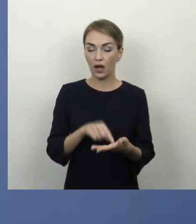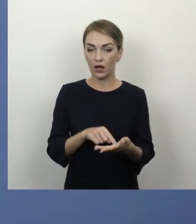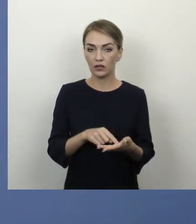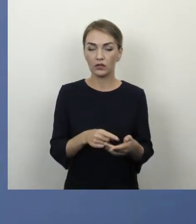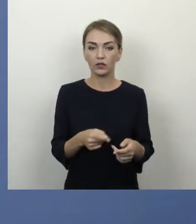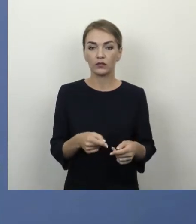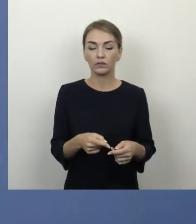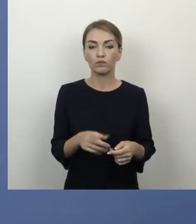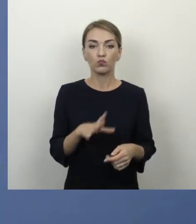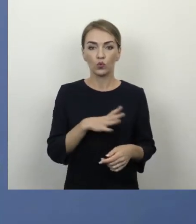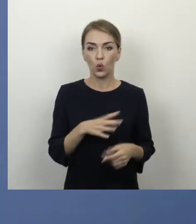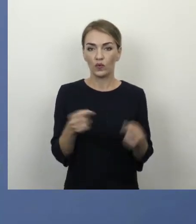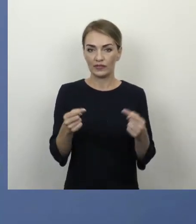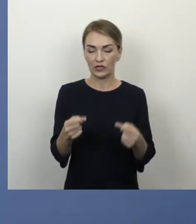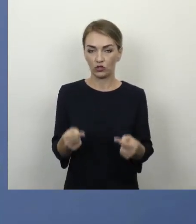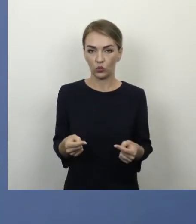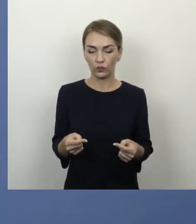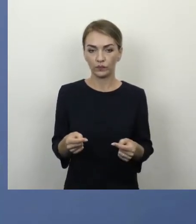aspects here.